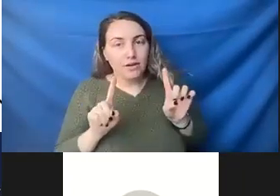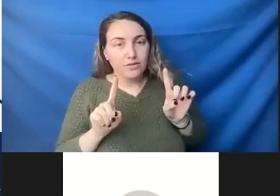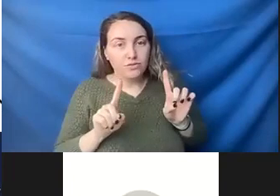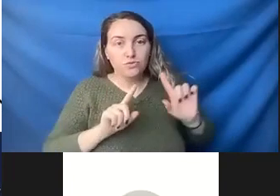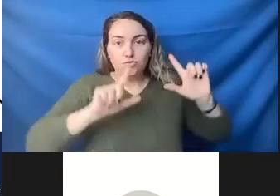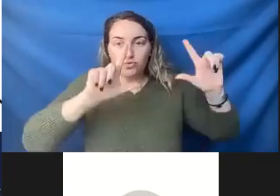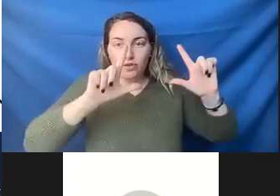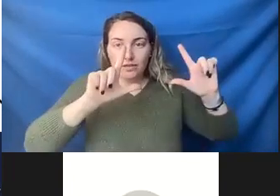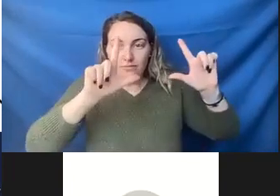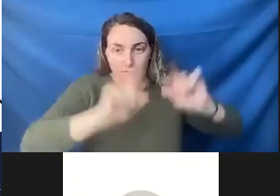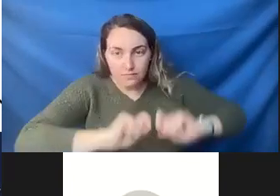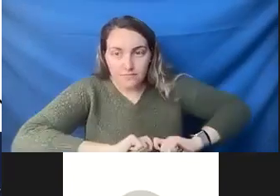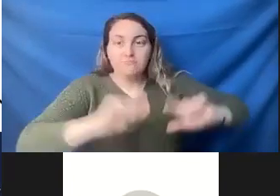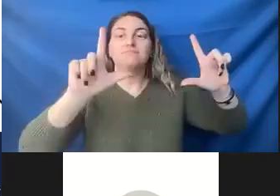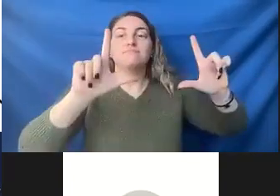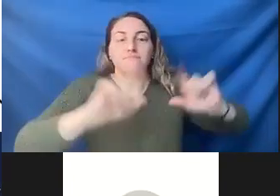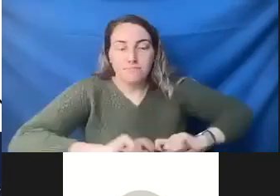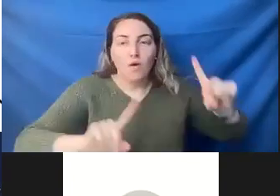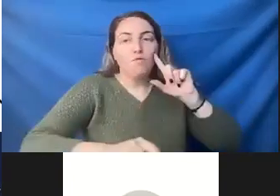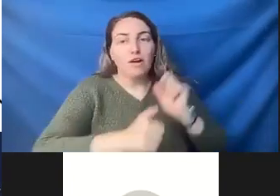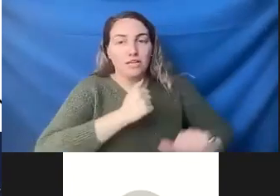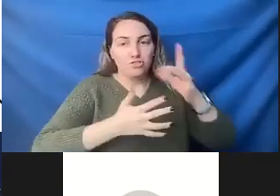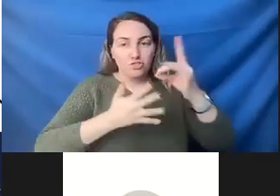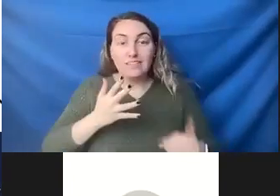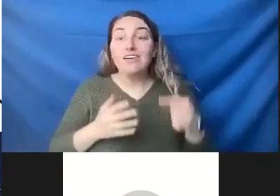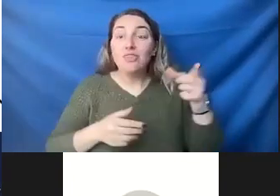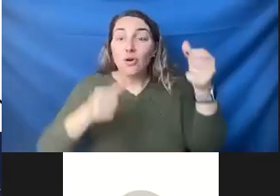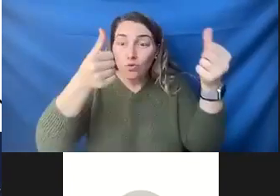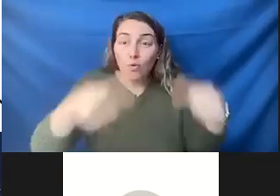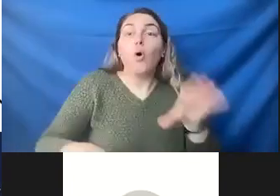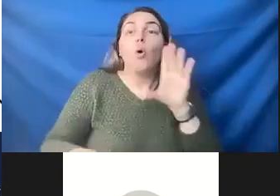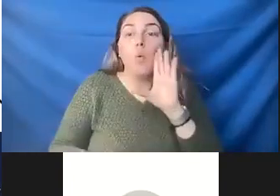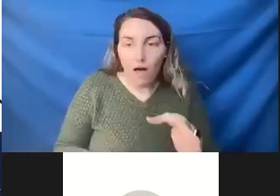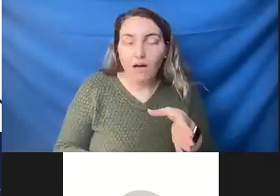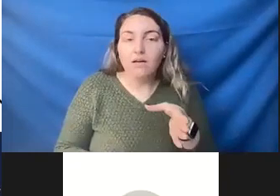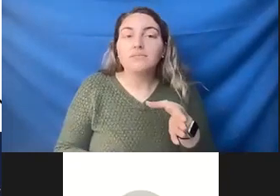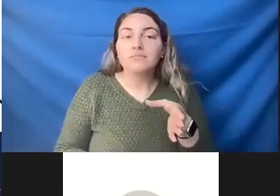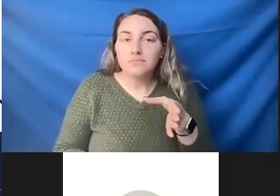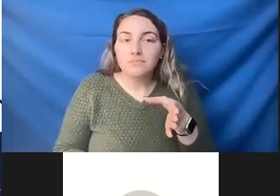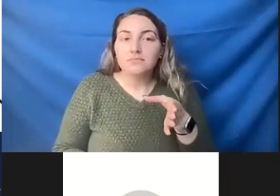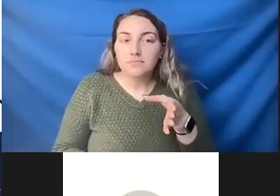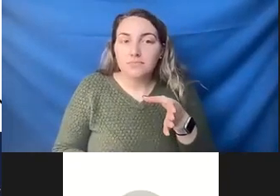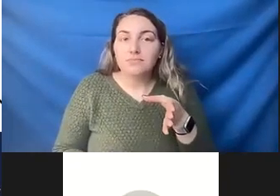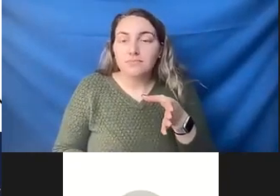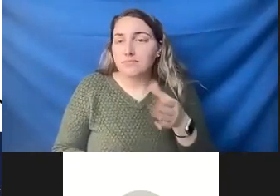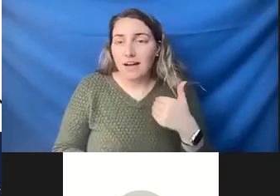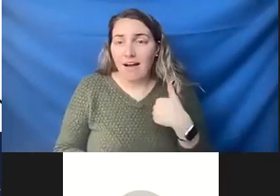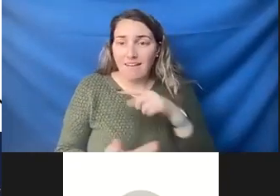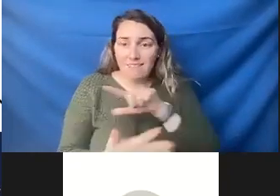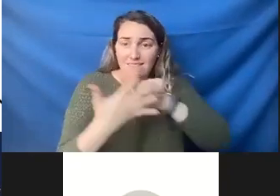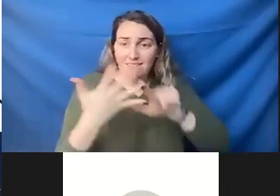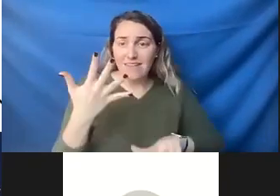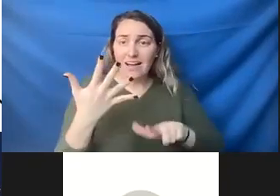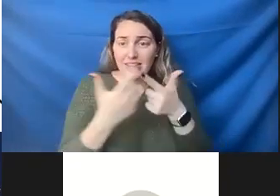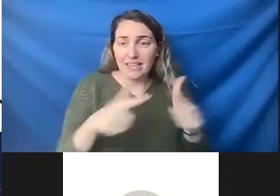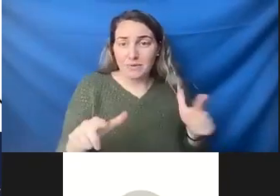are going to be at the BMD in the upcoming elections and are available in the 5 languages that we support